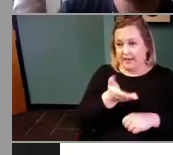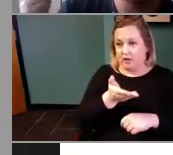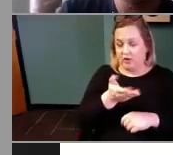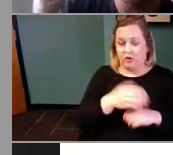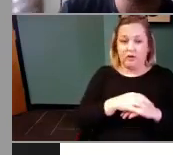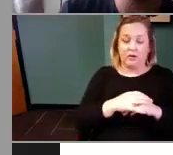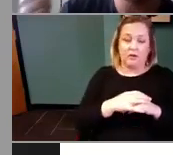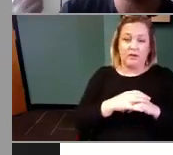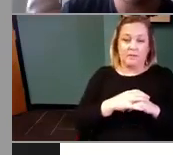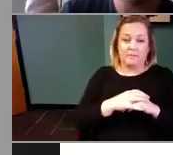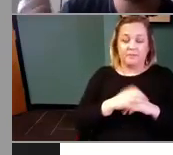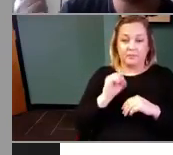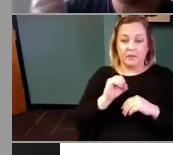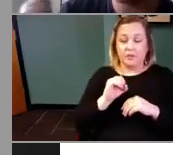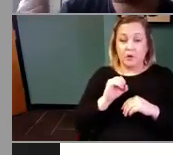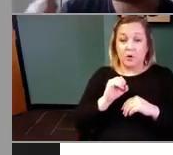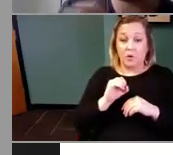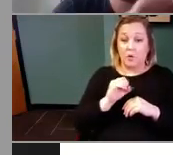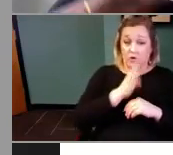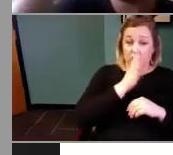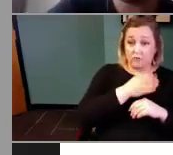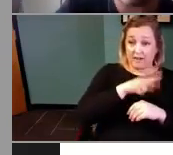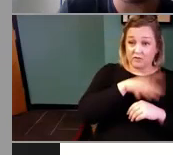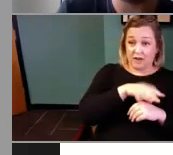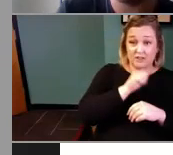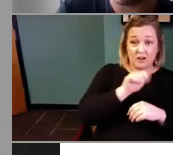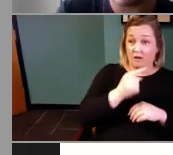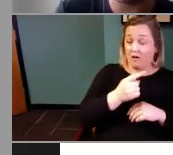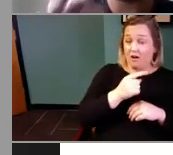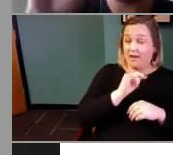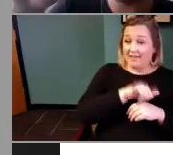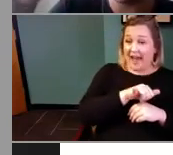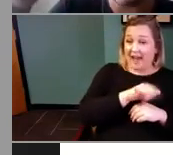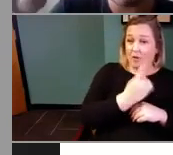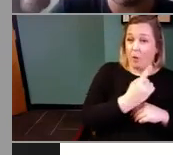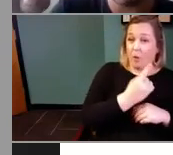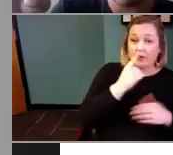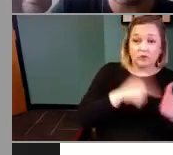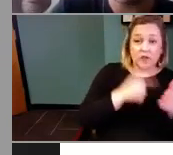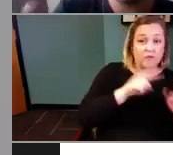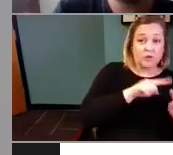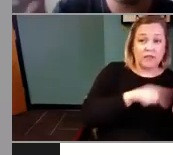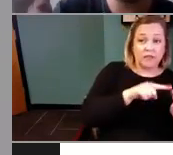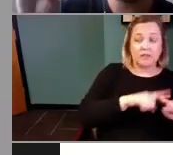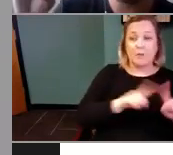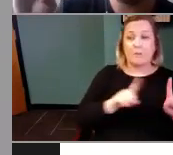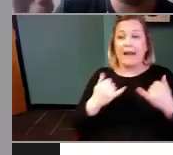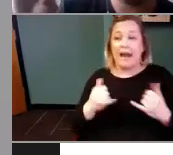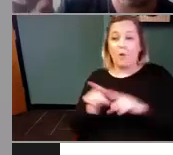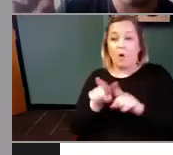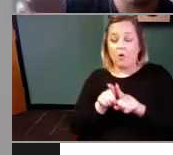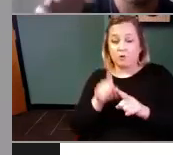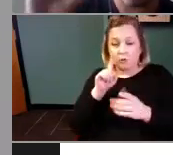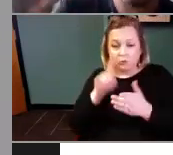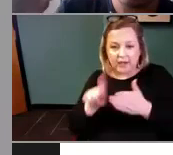graphs, we are not only checking for cycles, but we are also checking if we can access all of these subcomponents within this